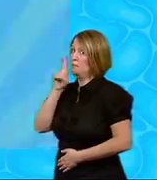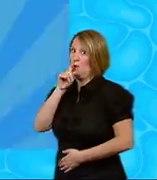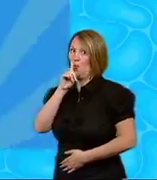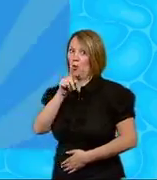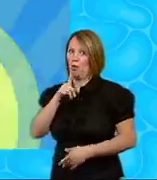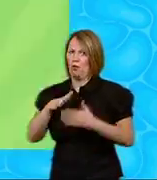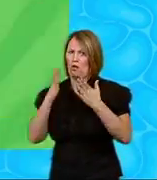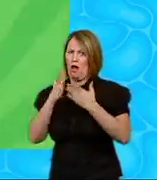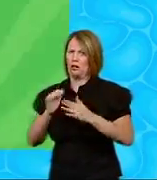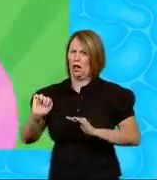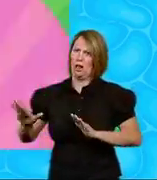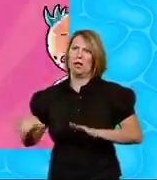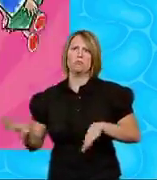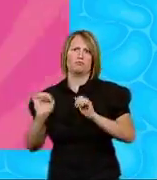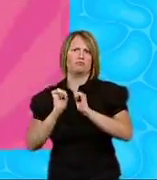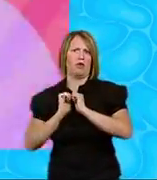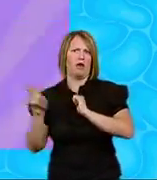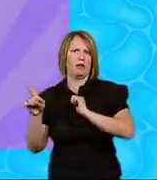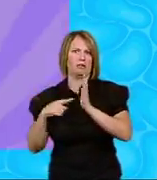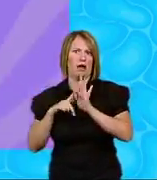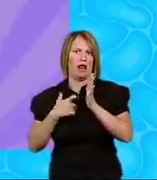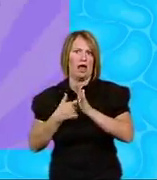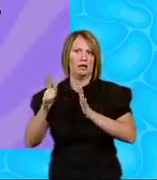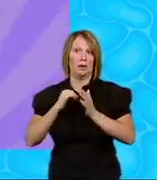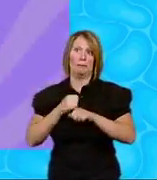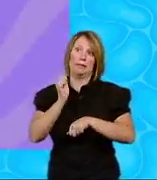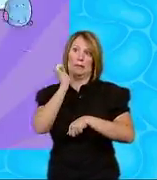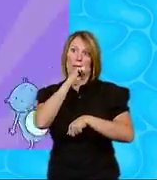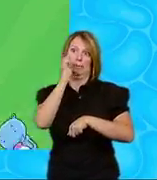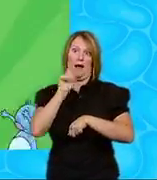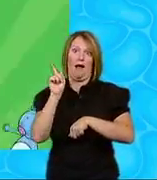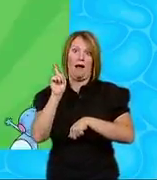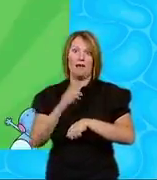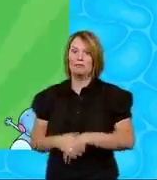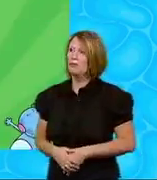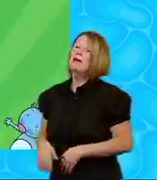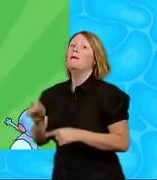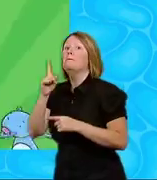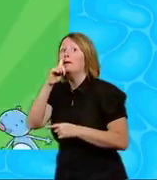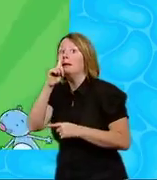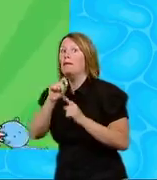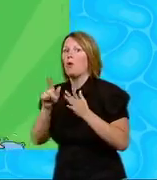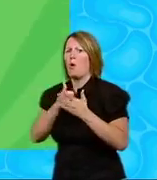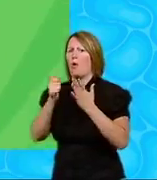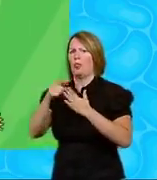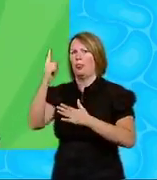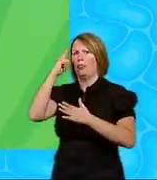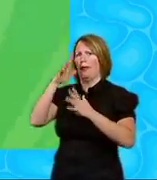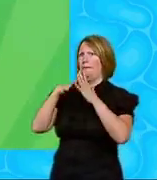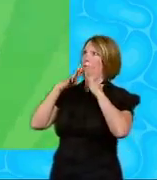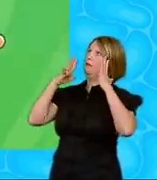Pinky Dinky Doo, her little brother Tyler and Mr. Guinea Pig. Pinky Dinky's always thinking